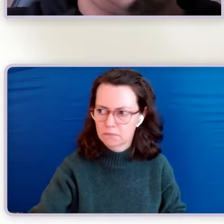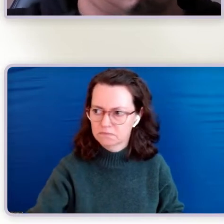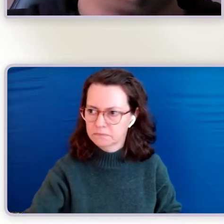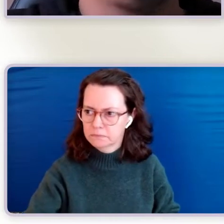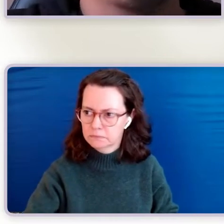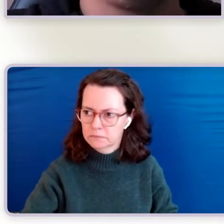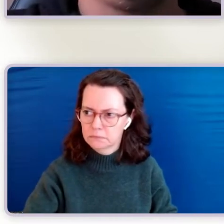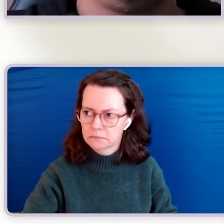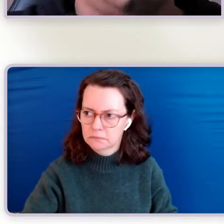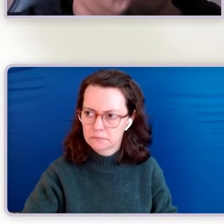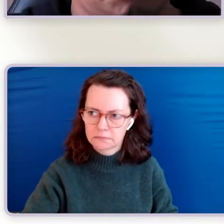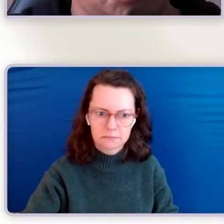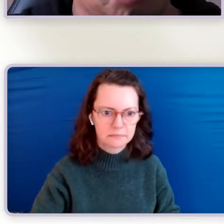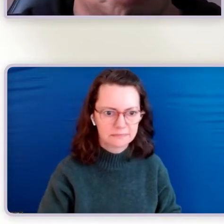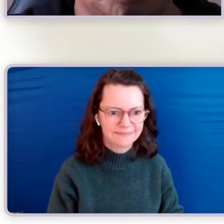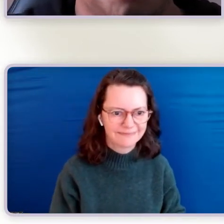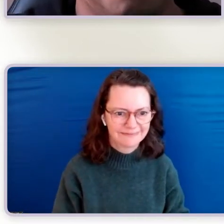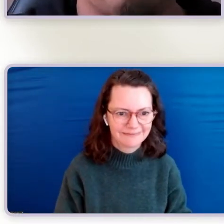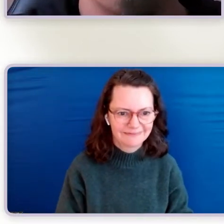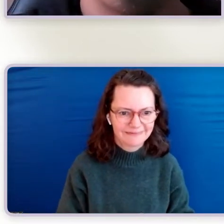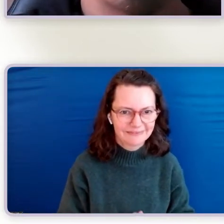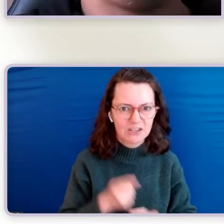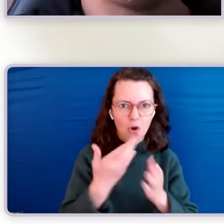You're on mute.